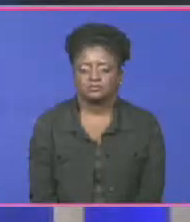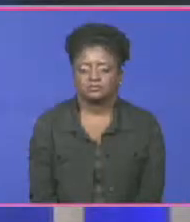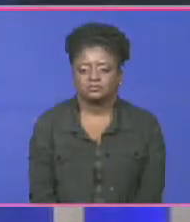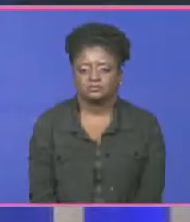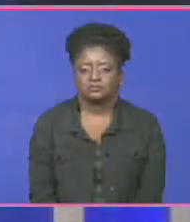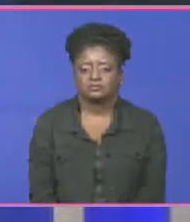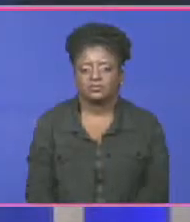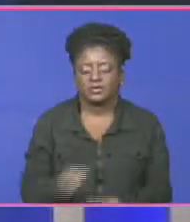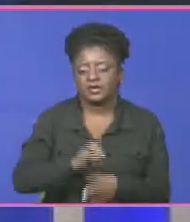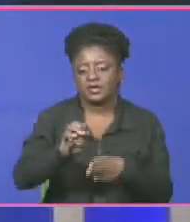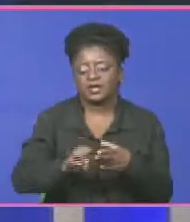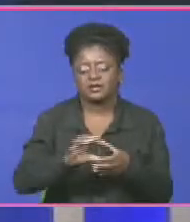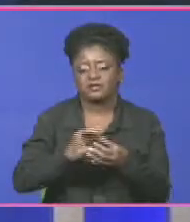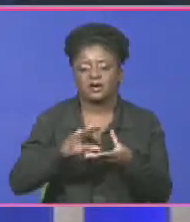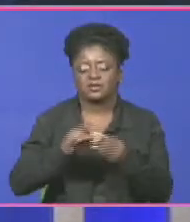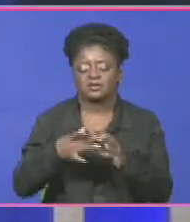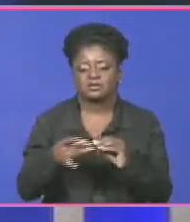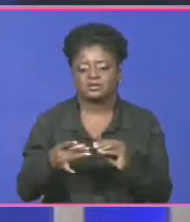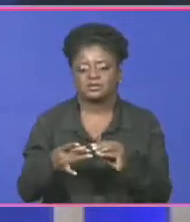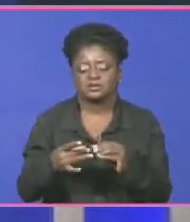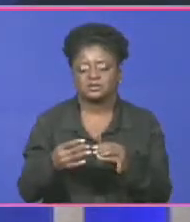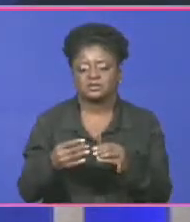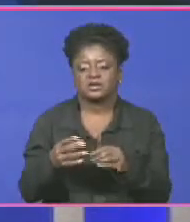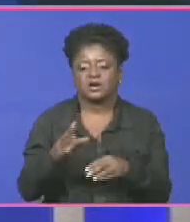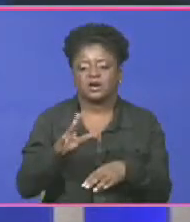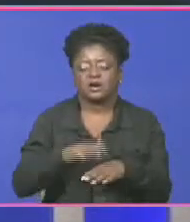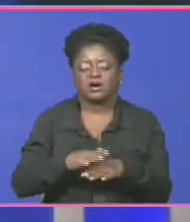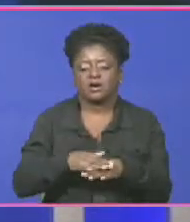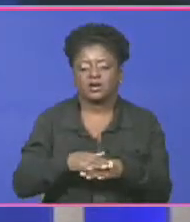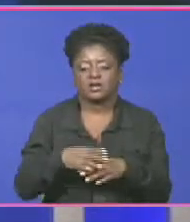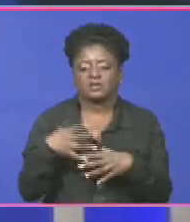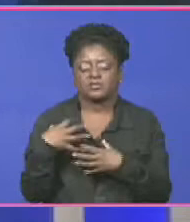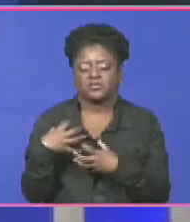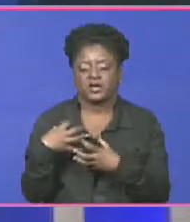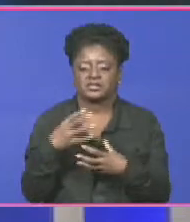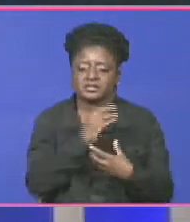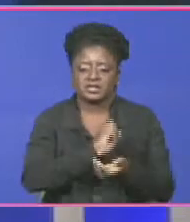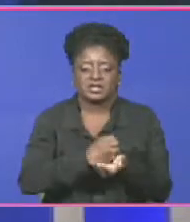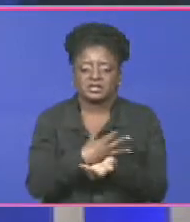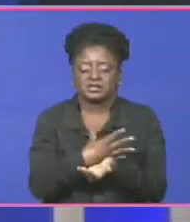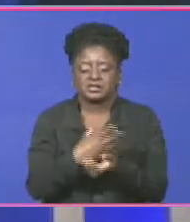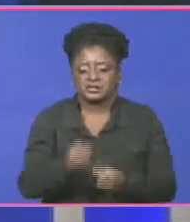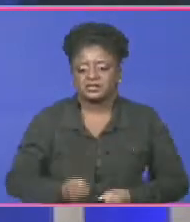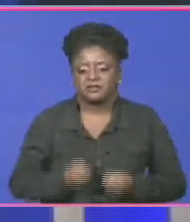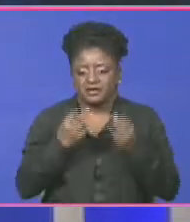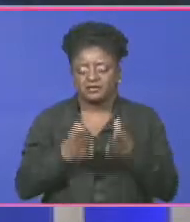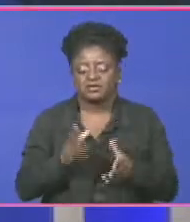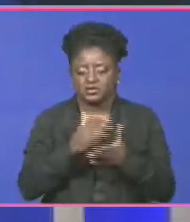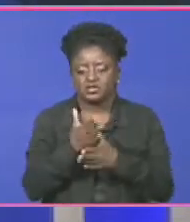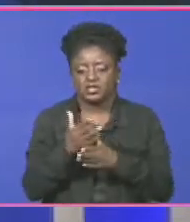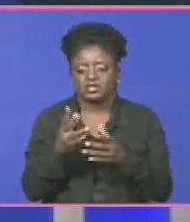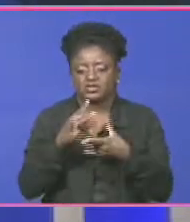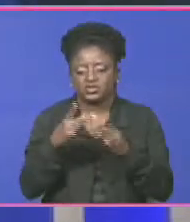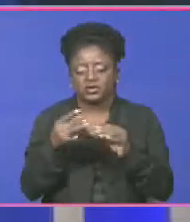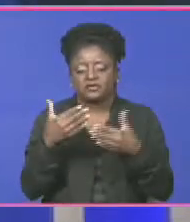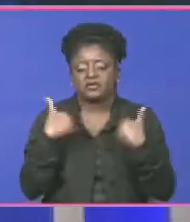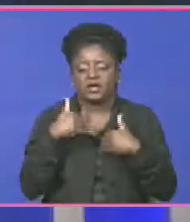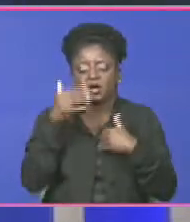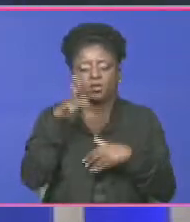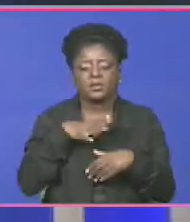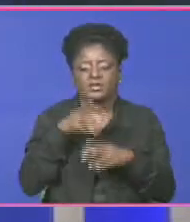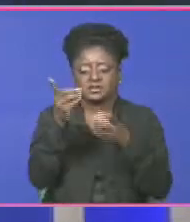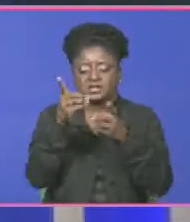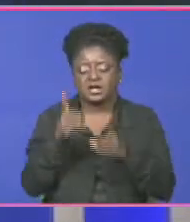In the conclusion of our series highlighting the stories of breast cancer survivors, we share with you the story of a young woman who was diagnosed with breast